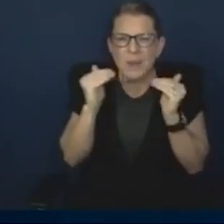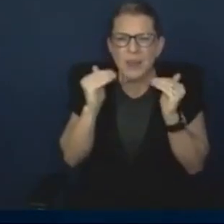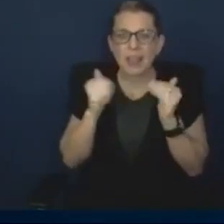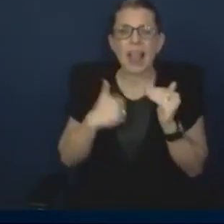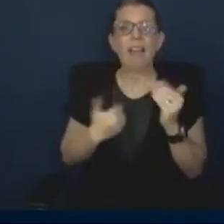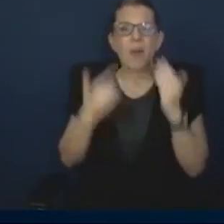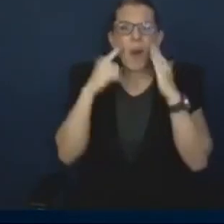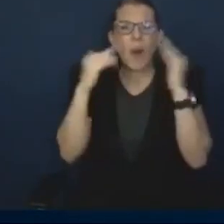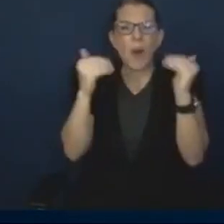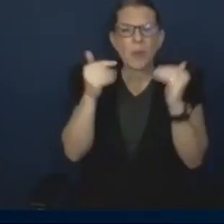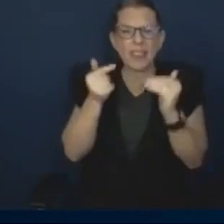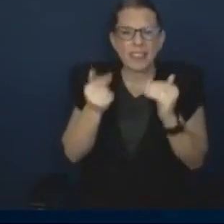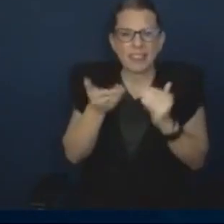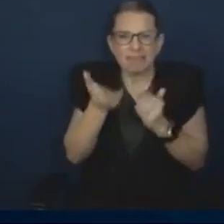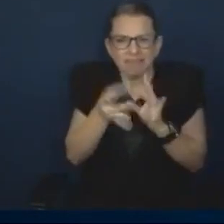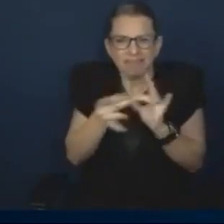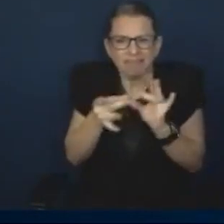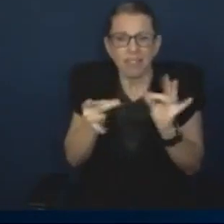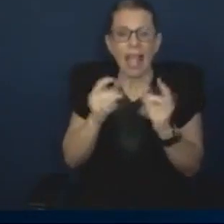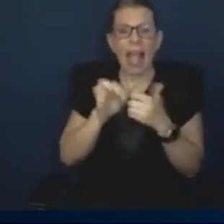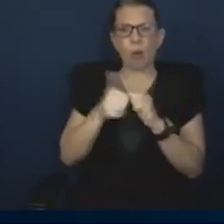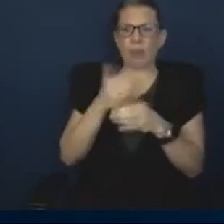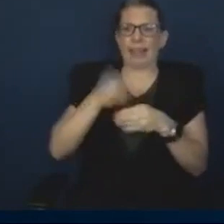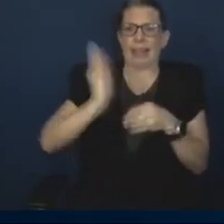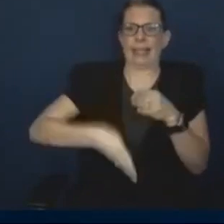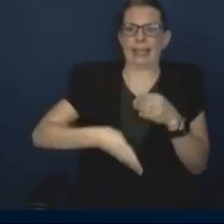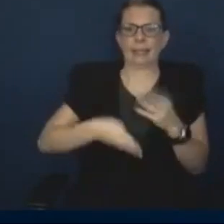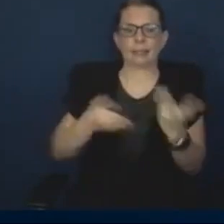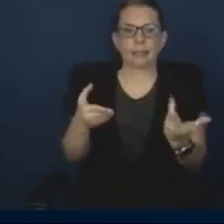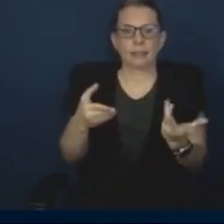does it all end? How does this particular pandemic end?